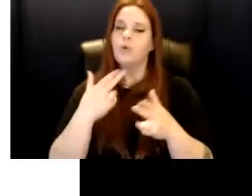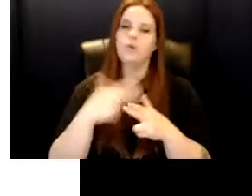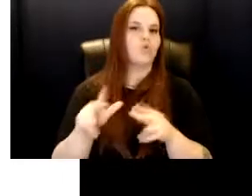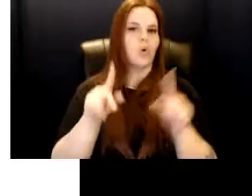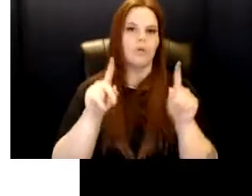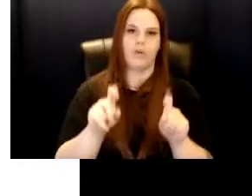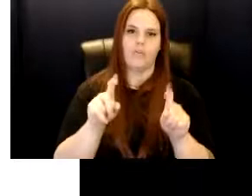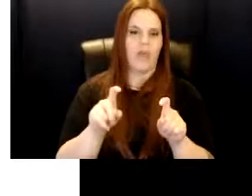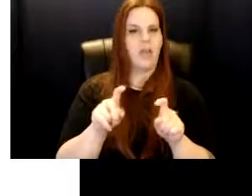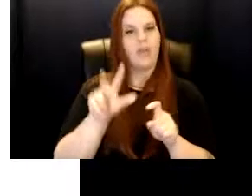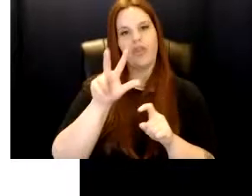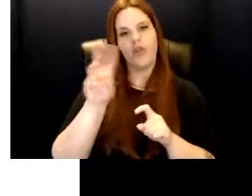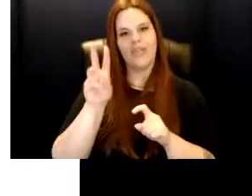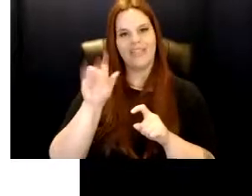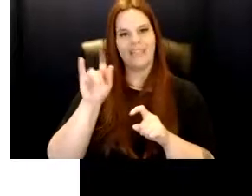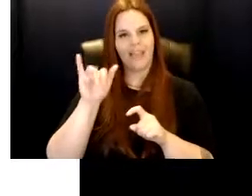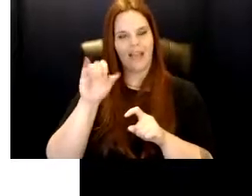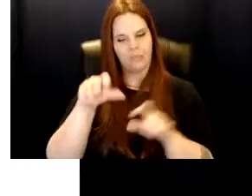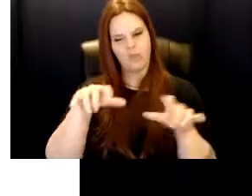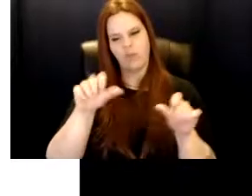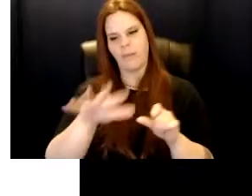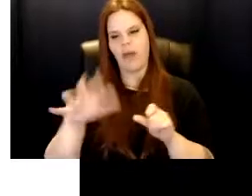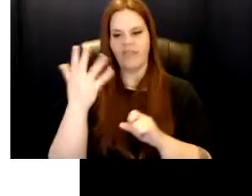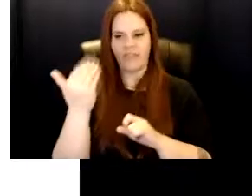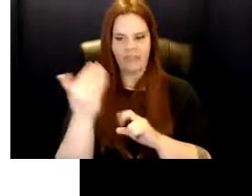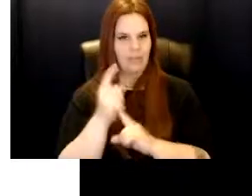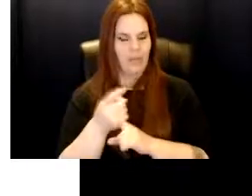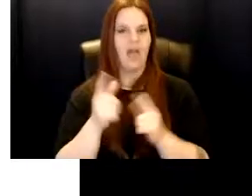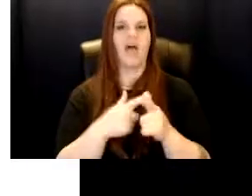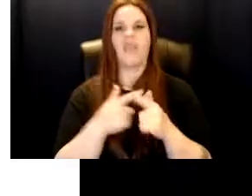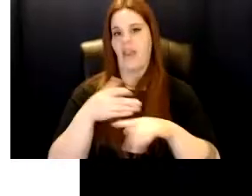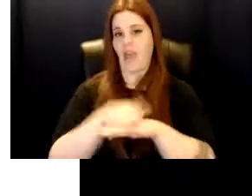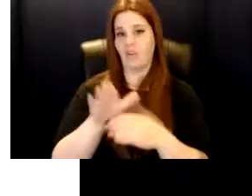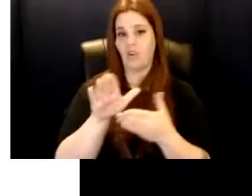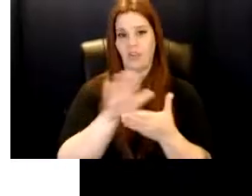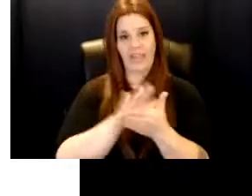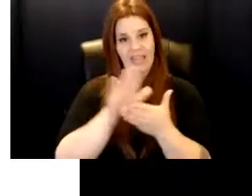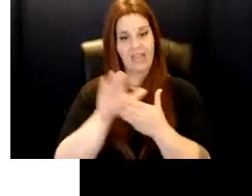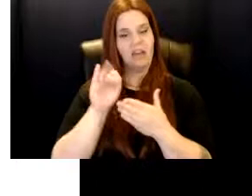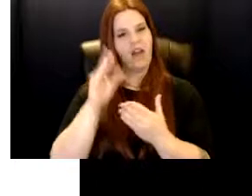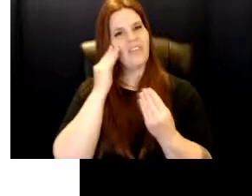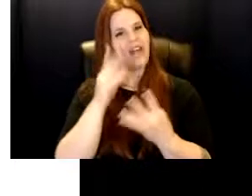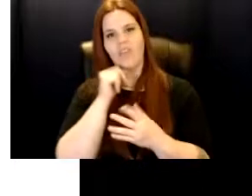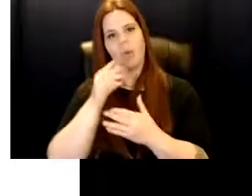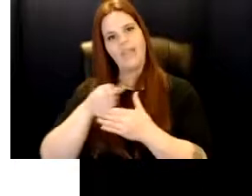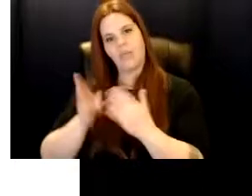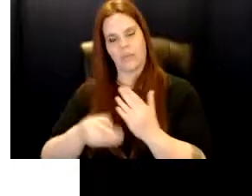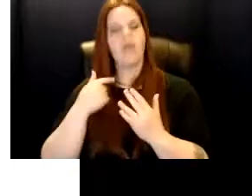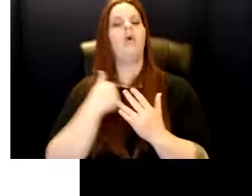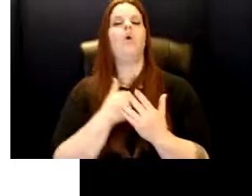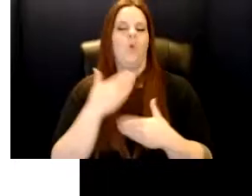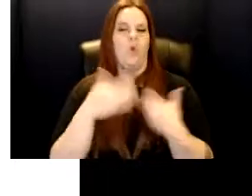only 36 items, took about 15 minutes. And after cleaning up data that was incomplete, we wound up with a